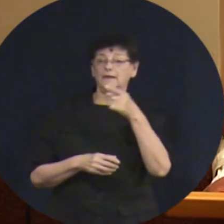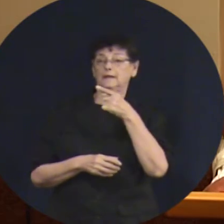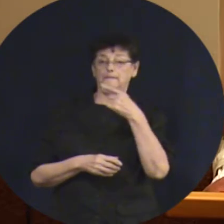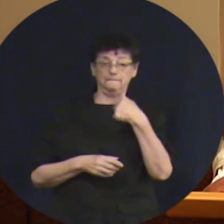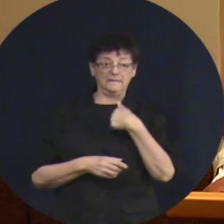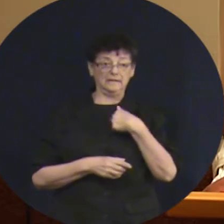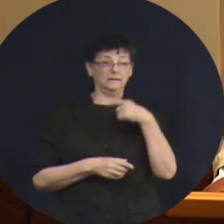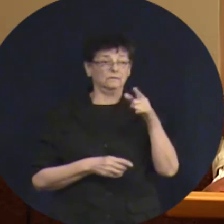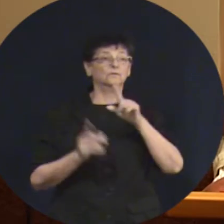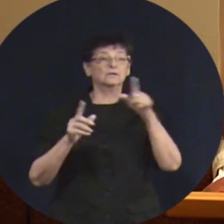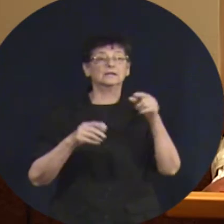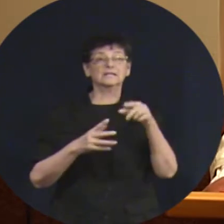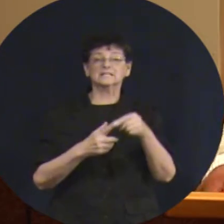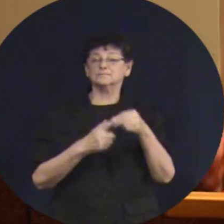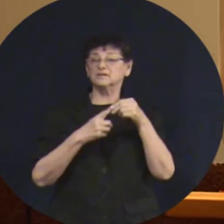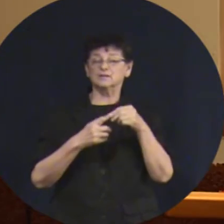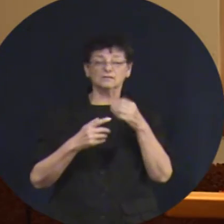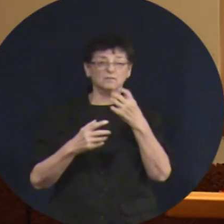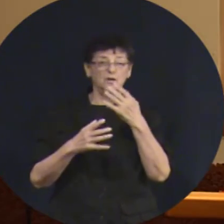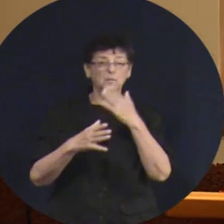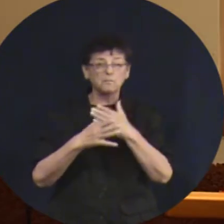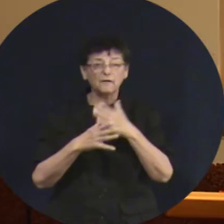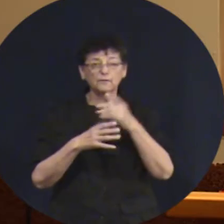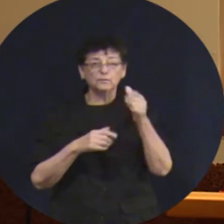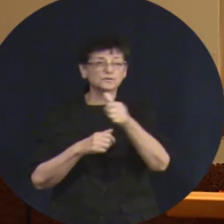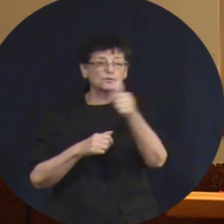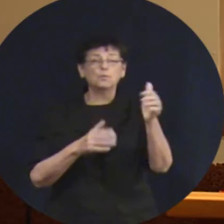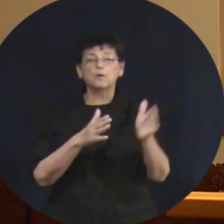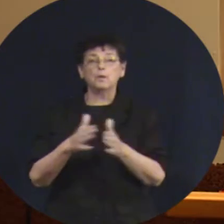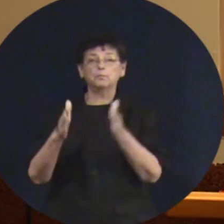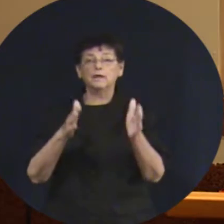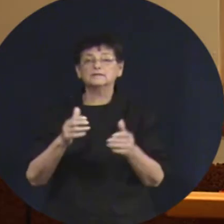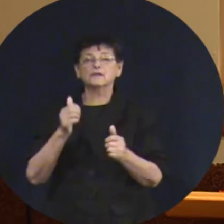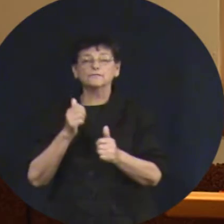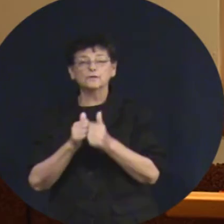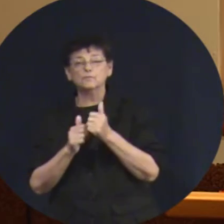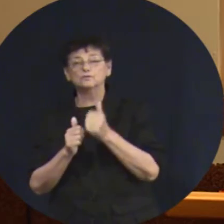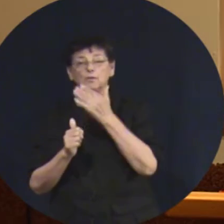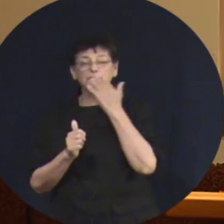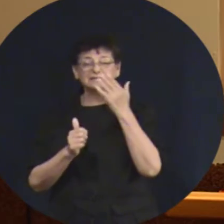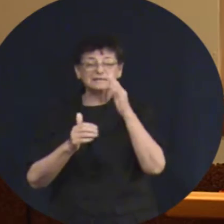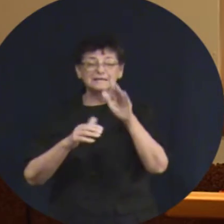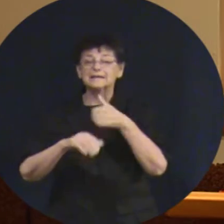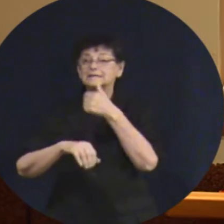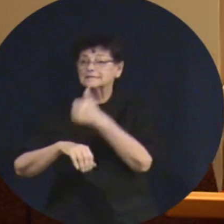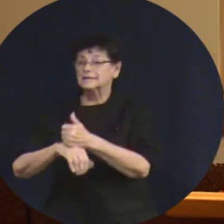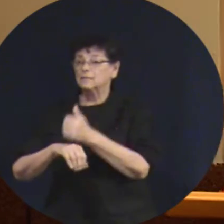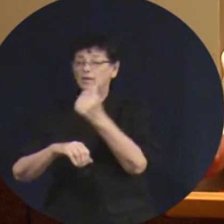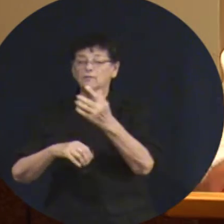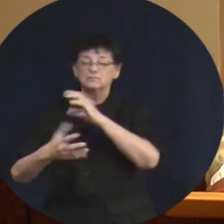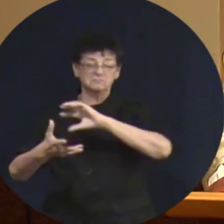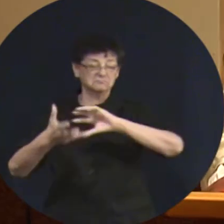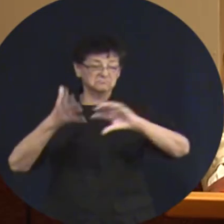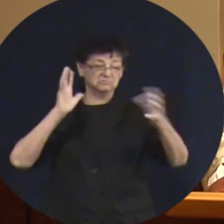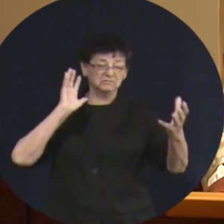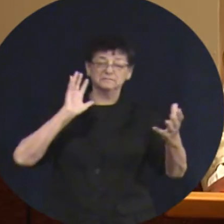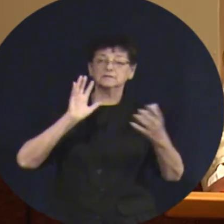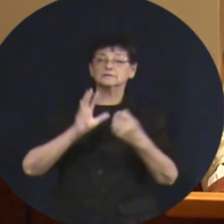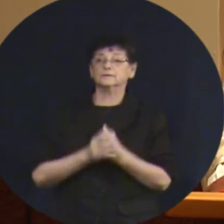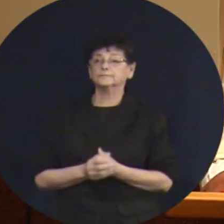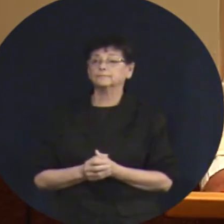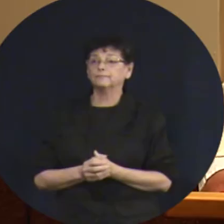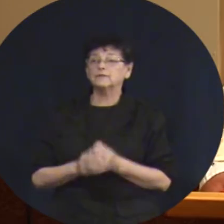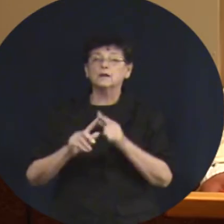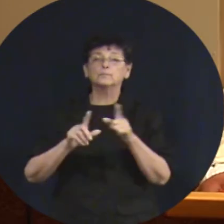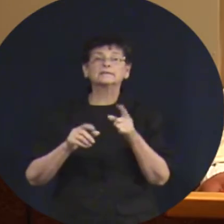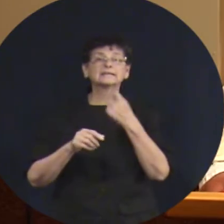matter of fact, you get particularly irritated when your own plans, the most best laid ones, always get messed up.